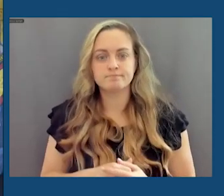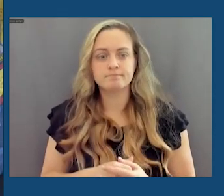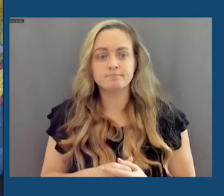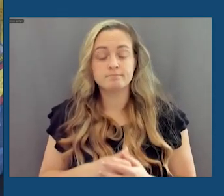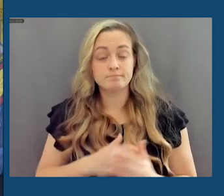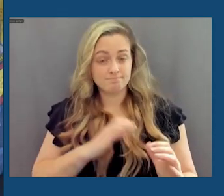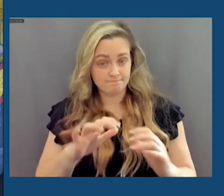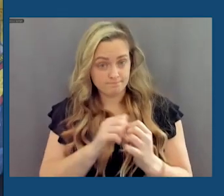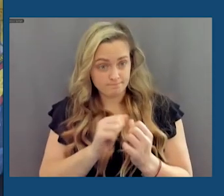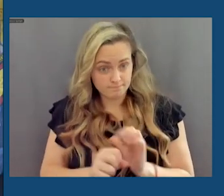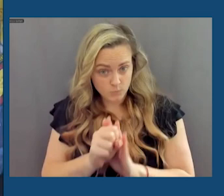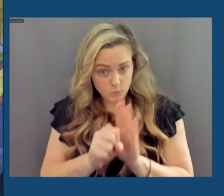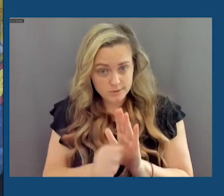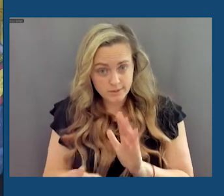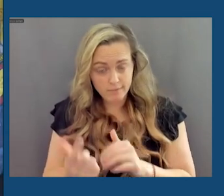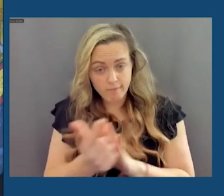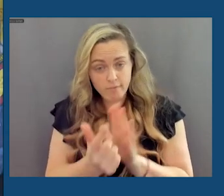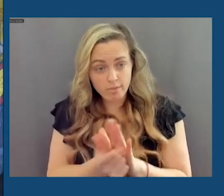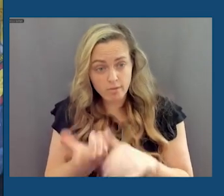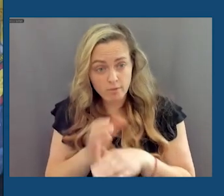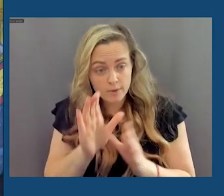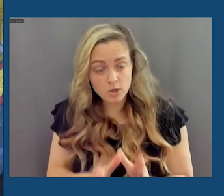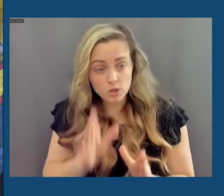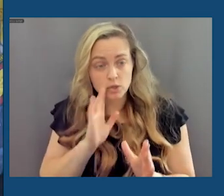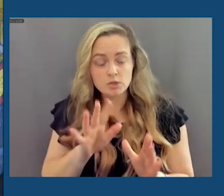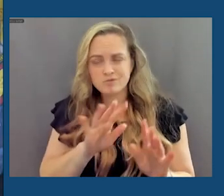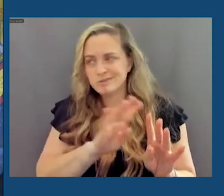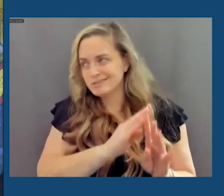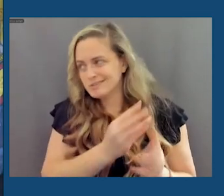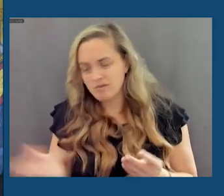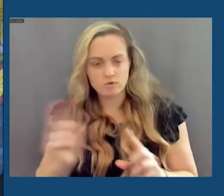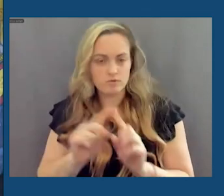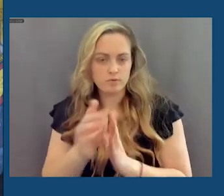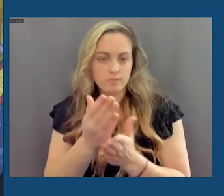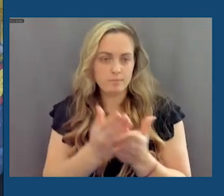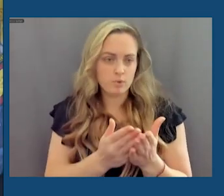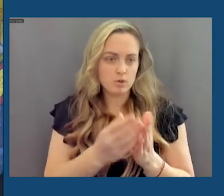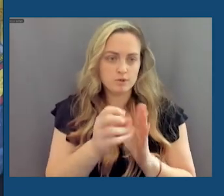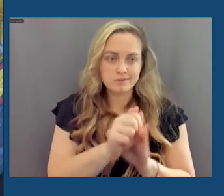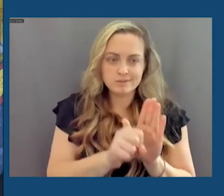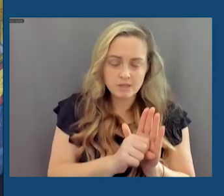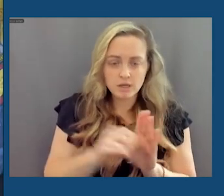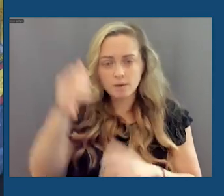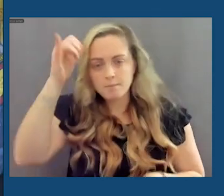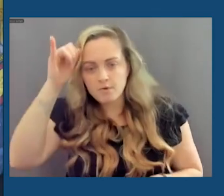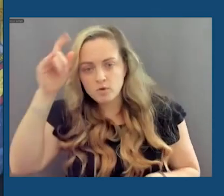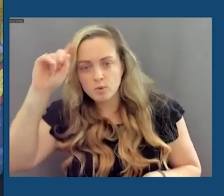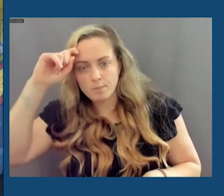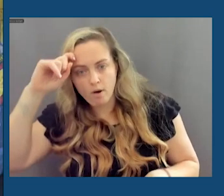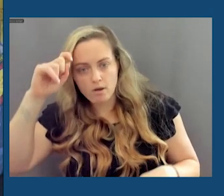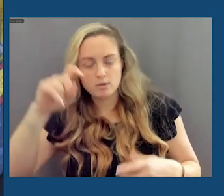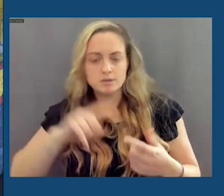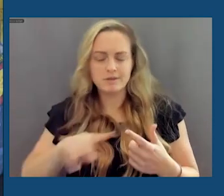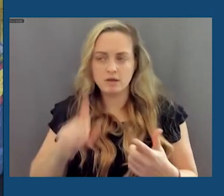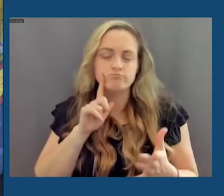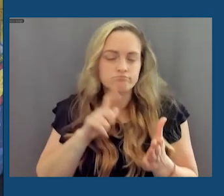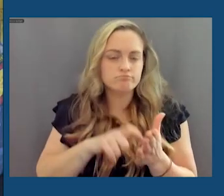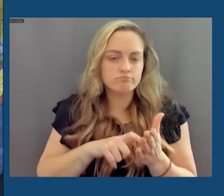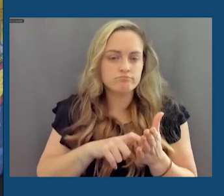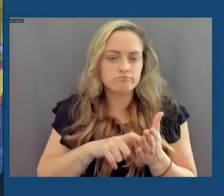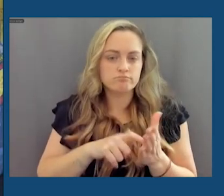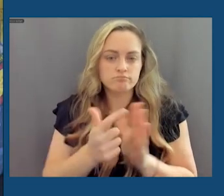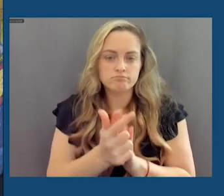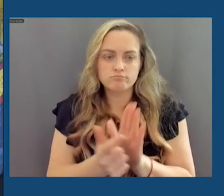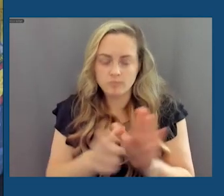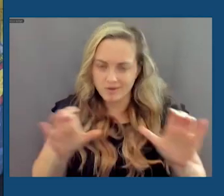conversations with state lawmakers who represent myriad parts of the state, from Buffalo to the Bronx, they have acknowledged legislative action